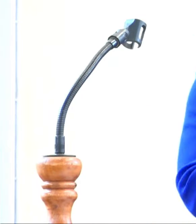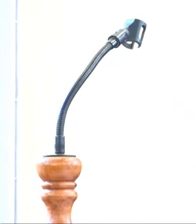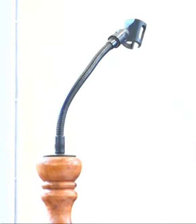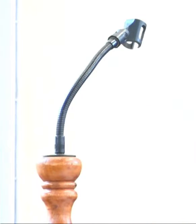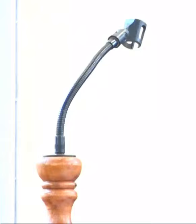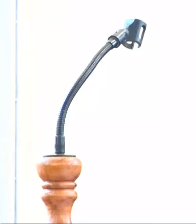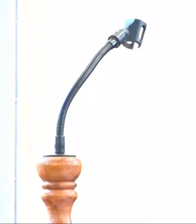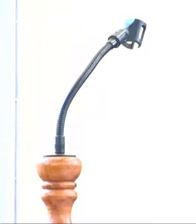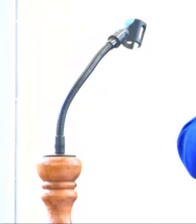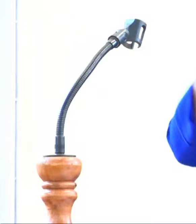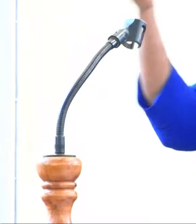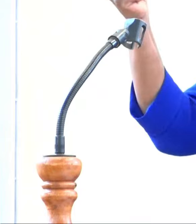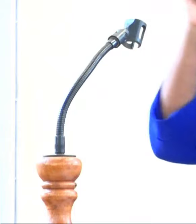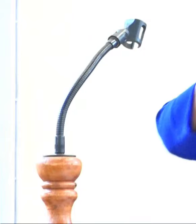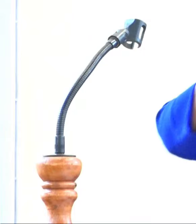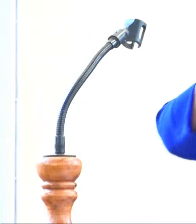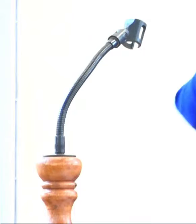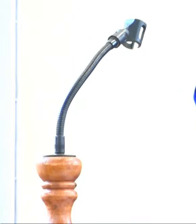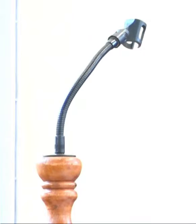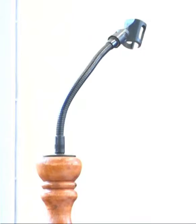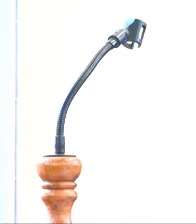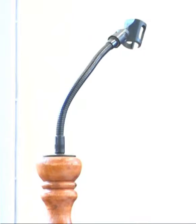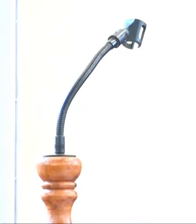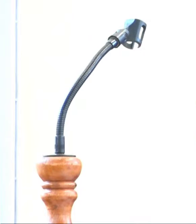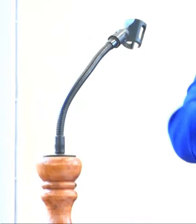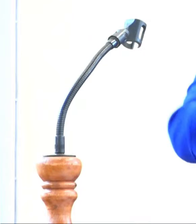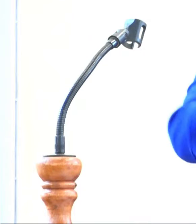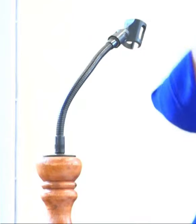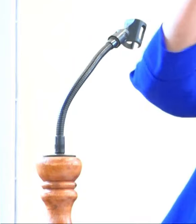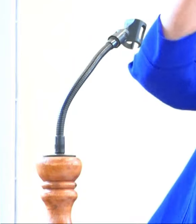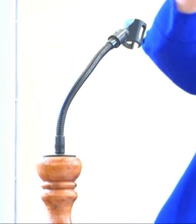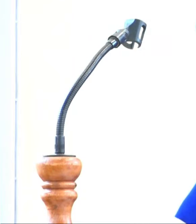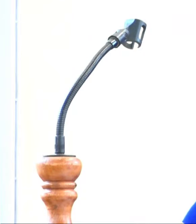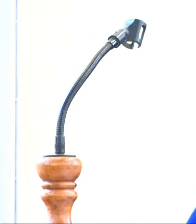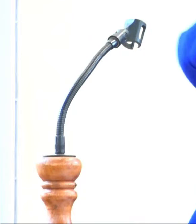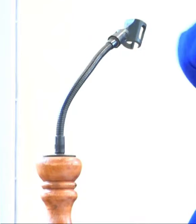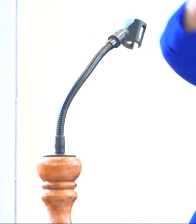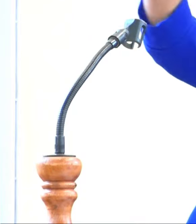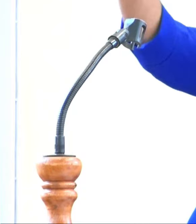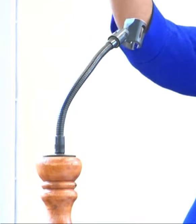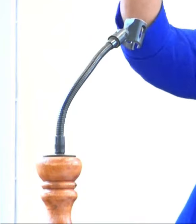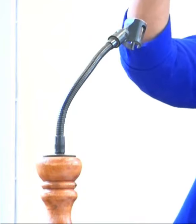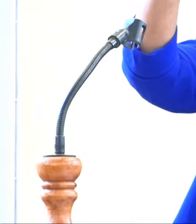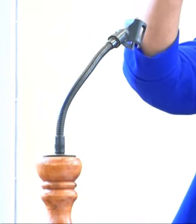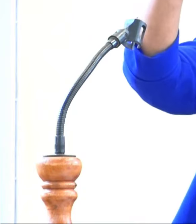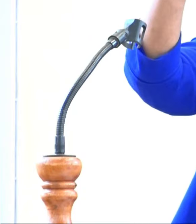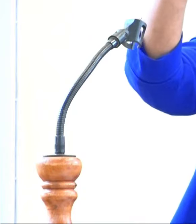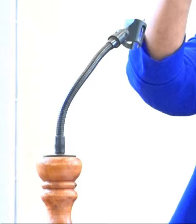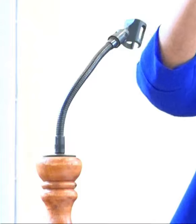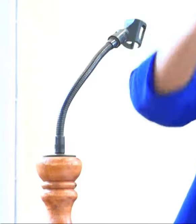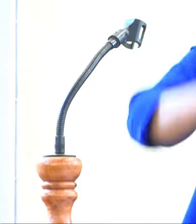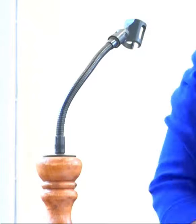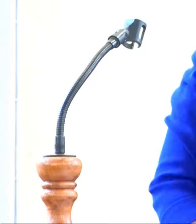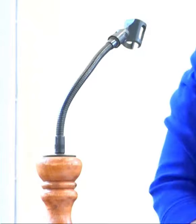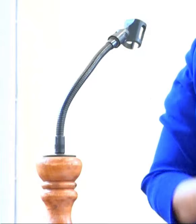on Jesus as the king. That is the gospel that he speaks about. It's all about the king and the kingdom business. That